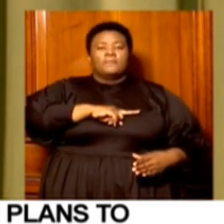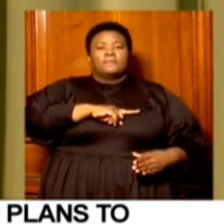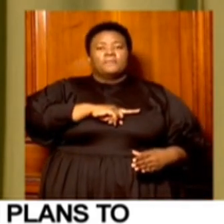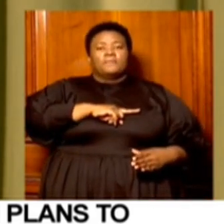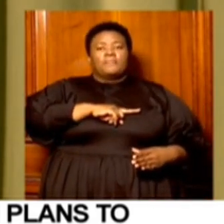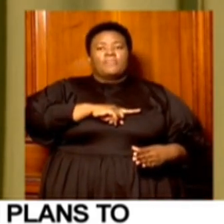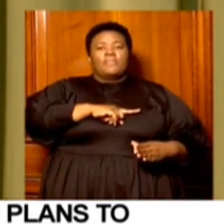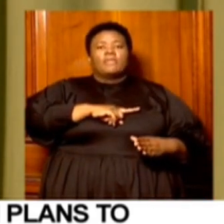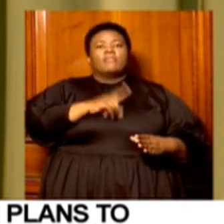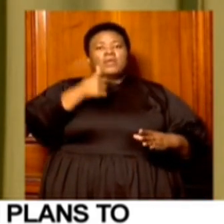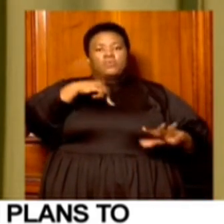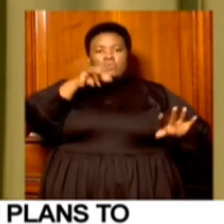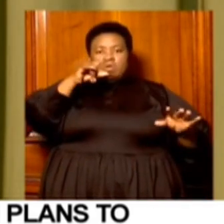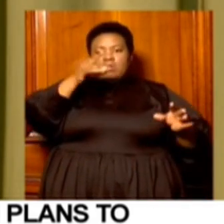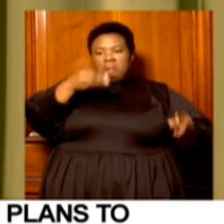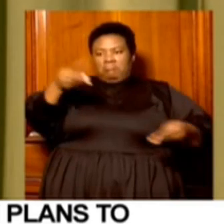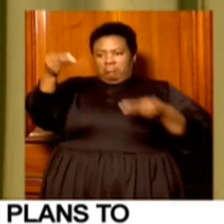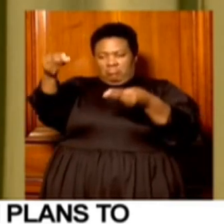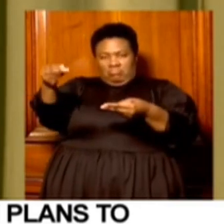before Parliament.